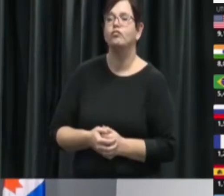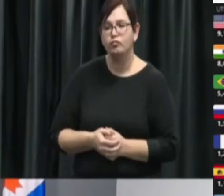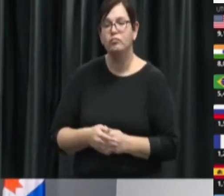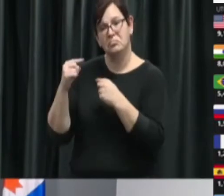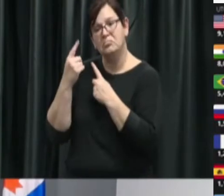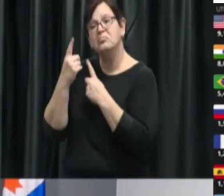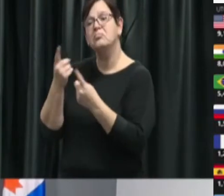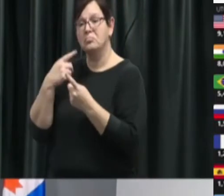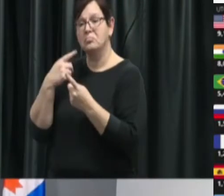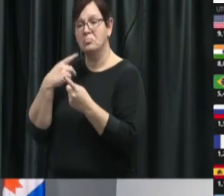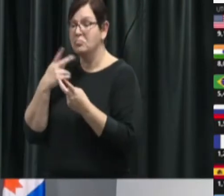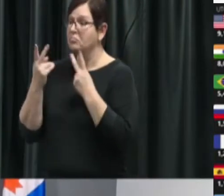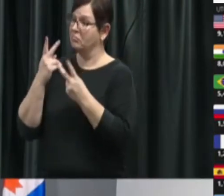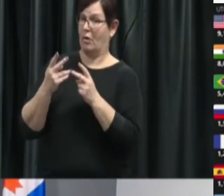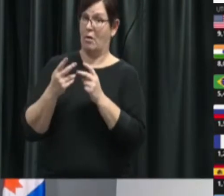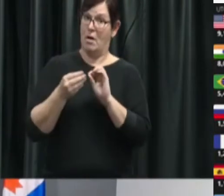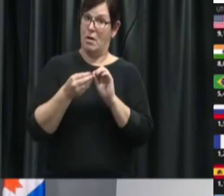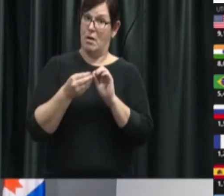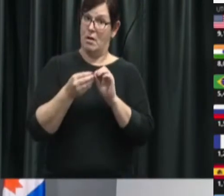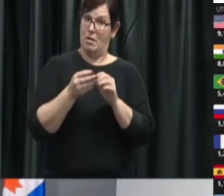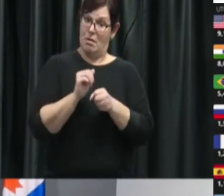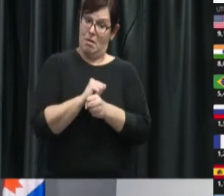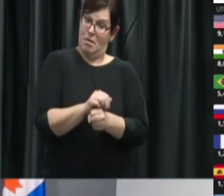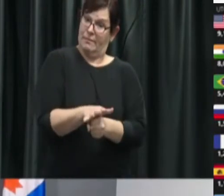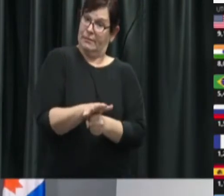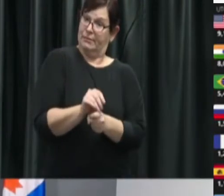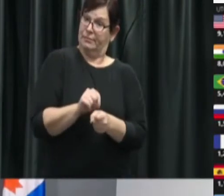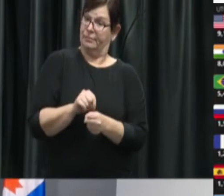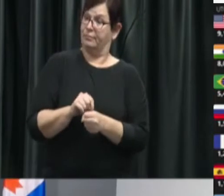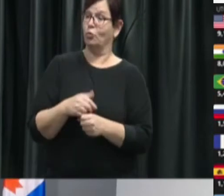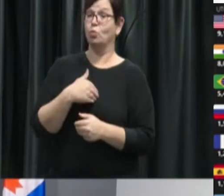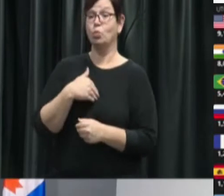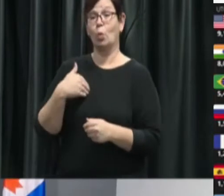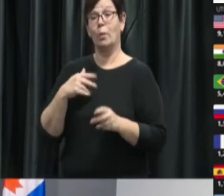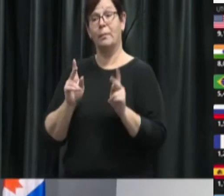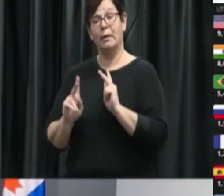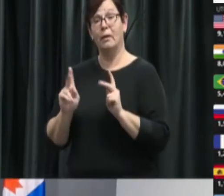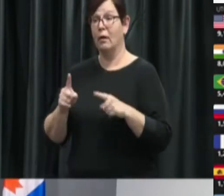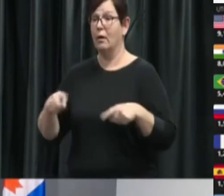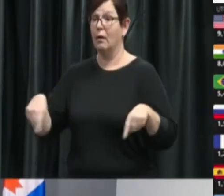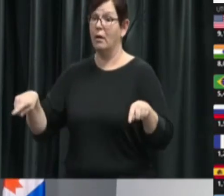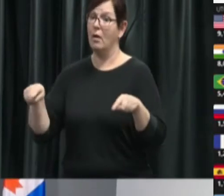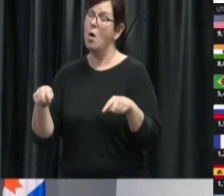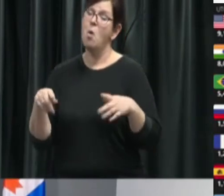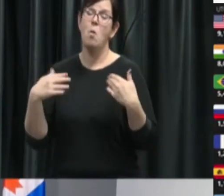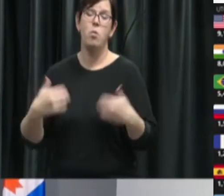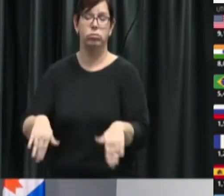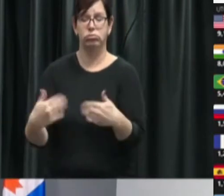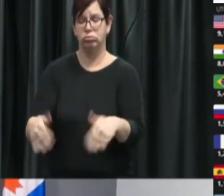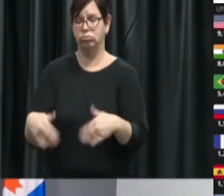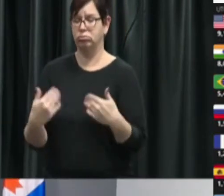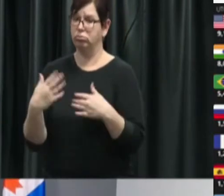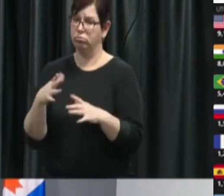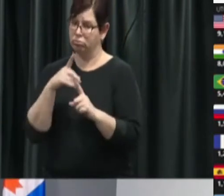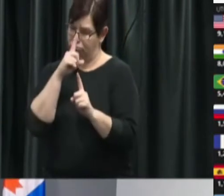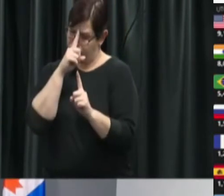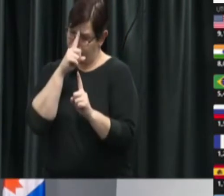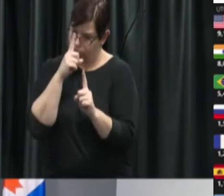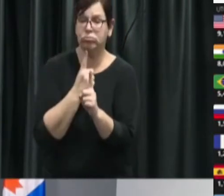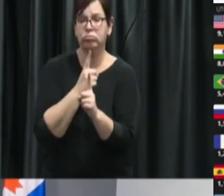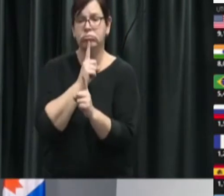is, you know, the commitment of Torontonians. I really have been impressed, despite being very, very tired. And I know that there